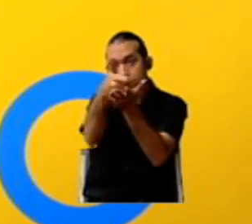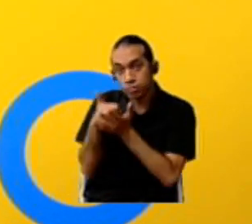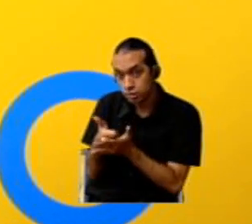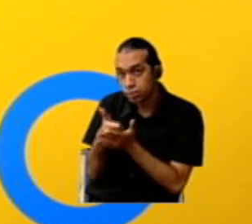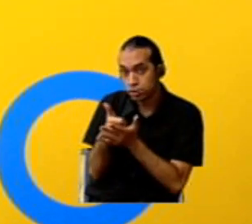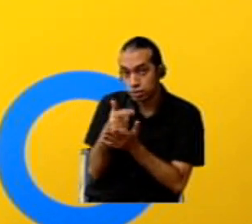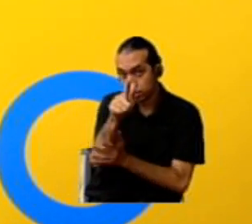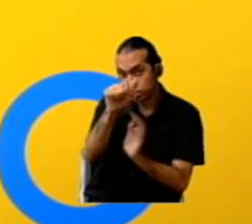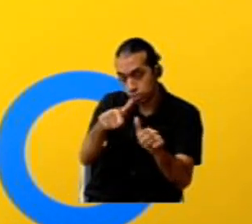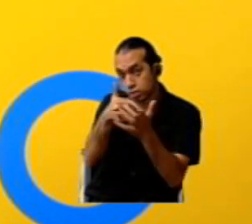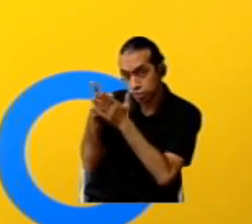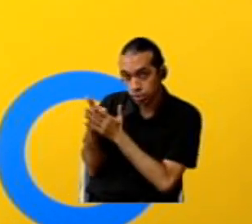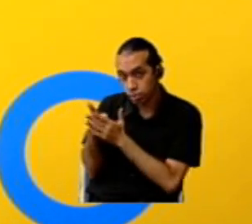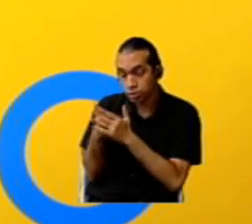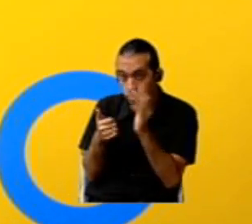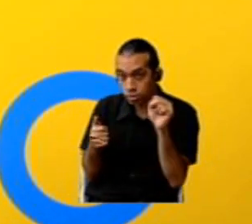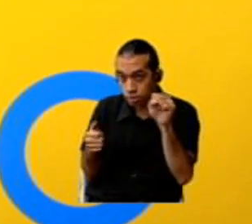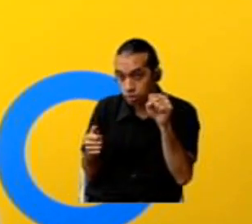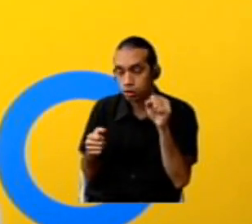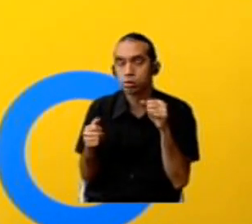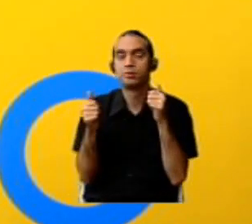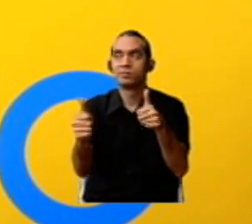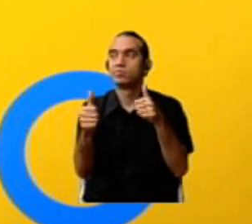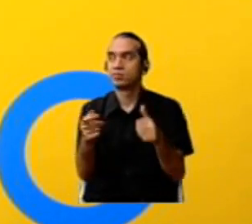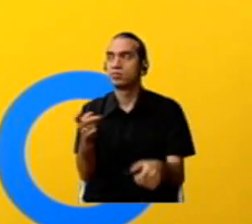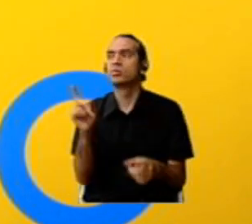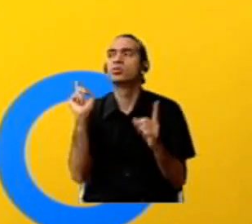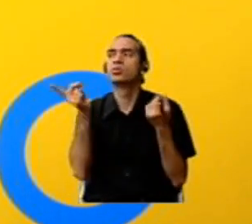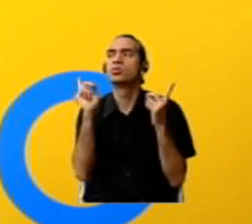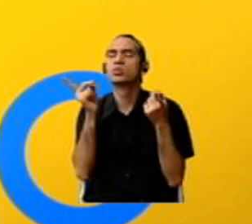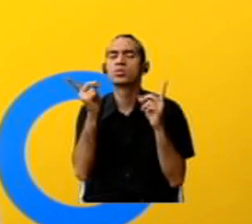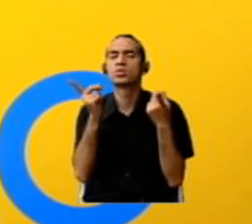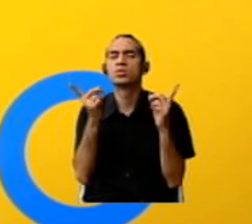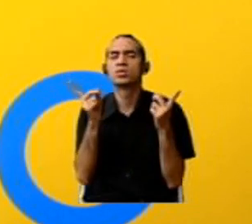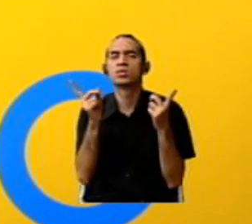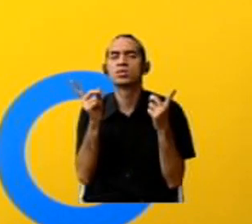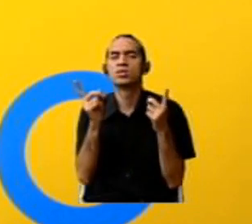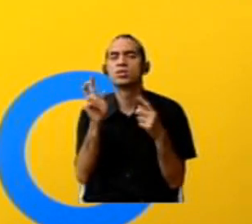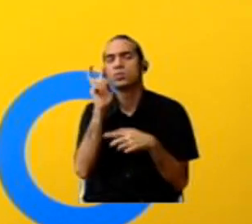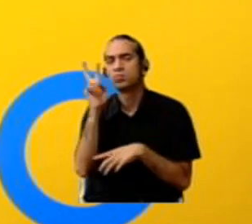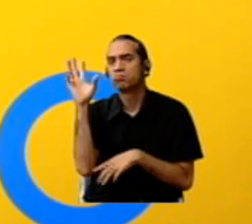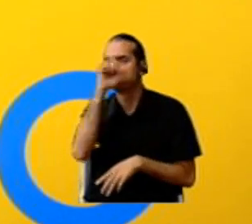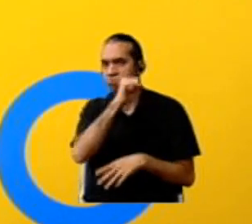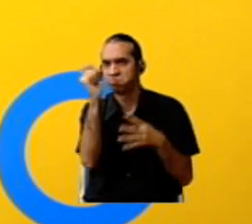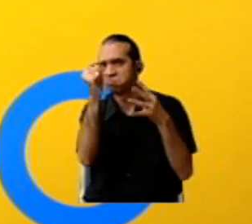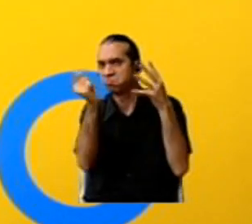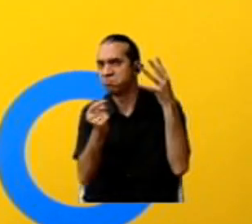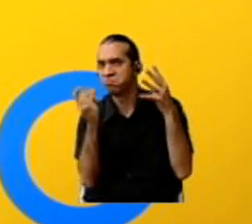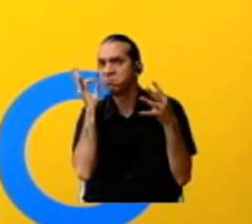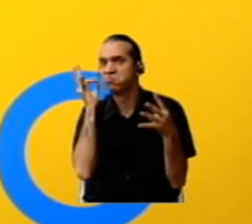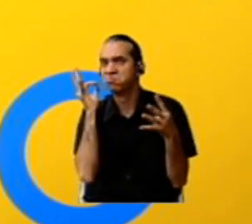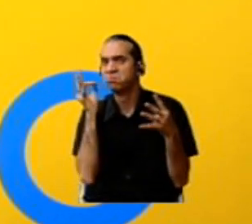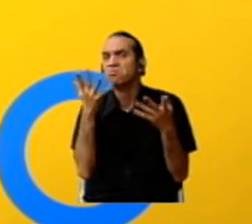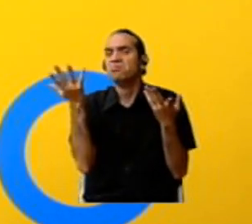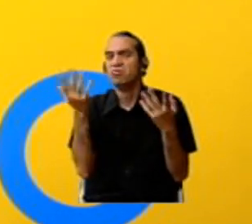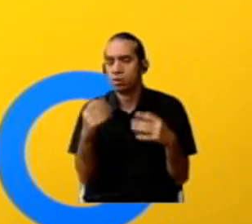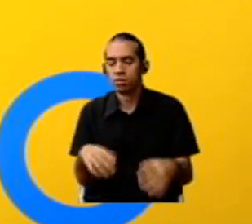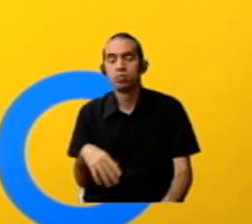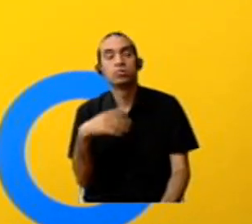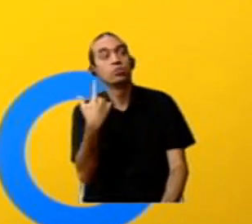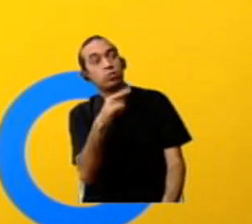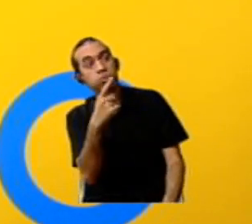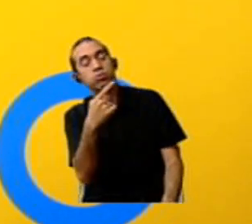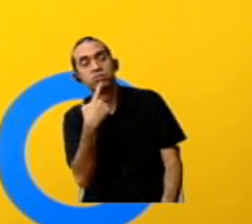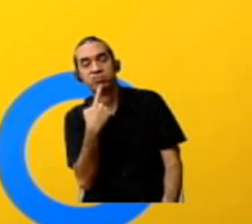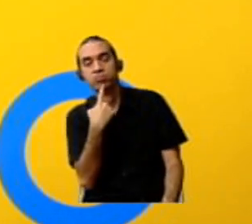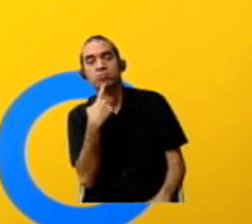home? Yes, okay. What symptoms did you see in the video? Oh, she